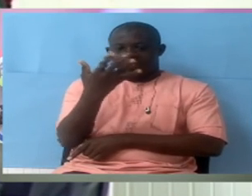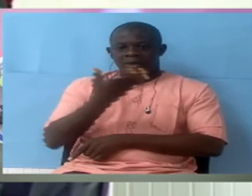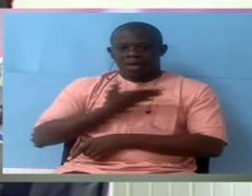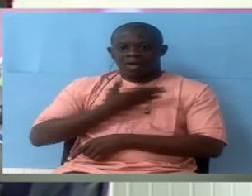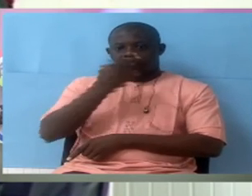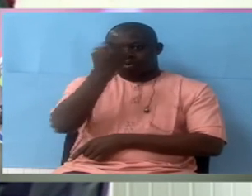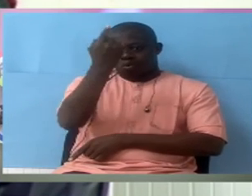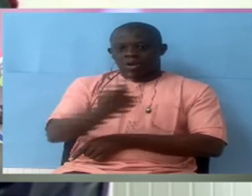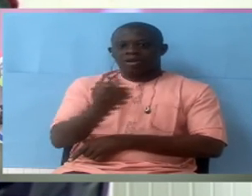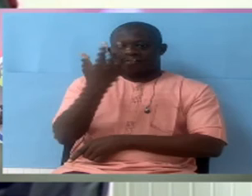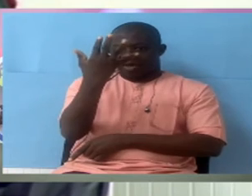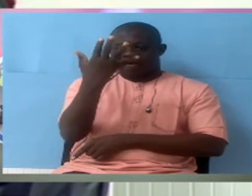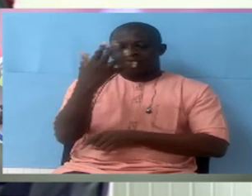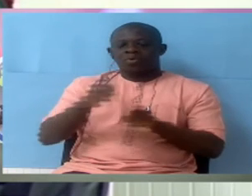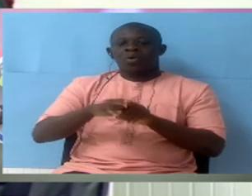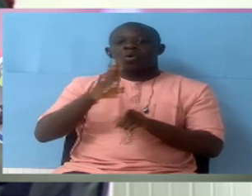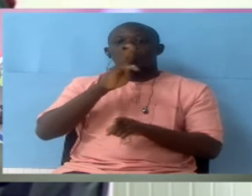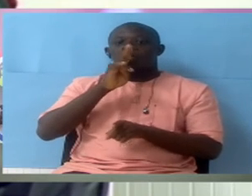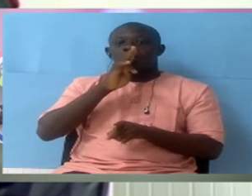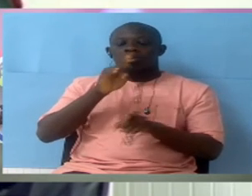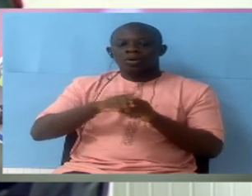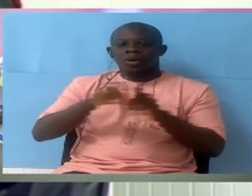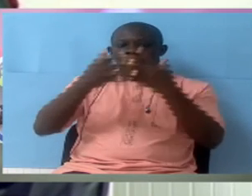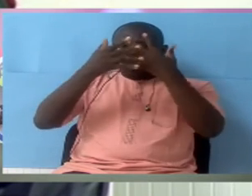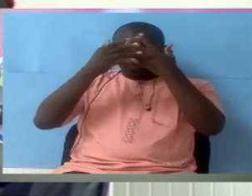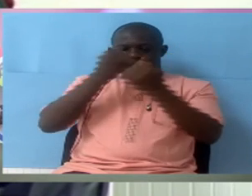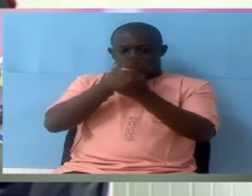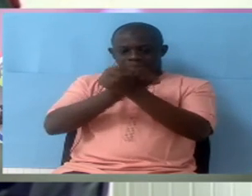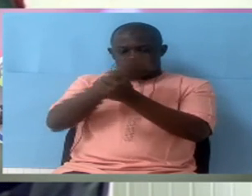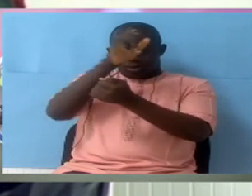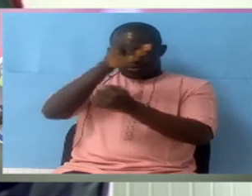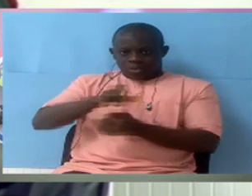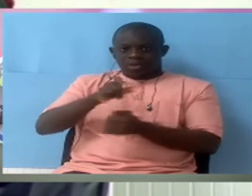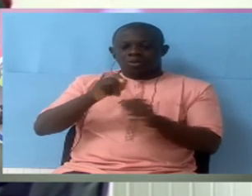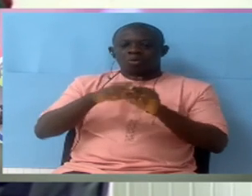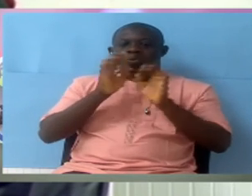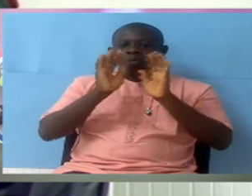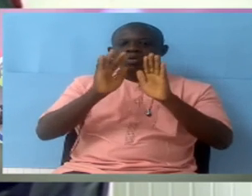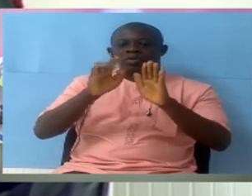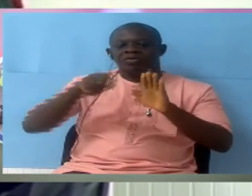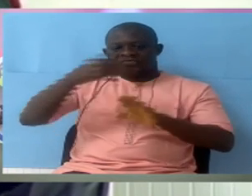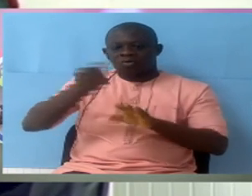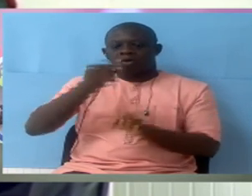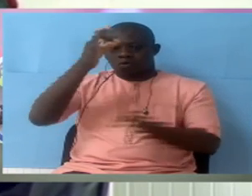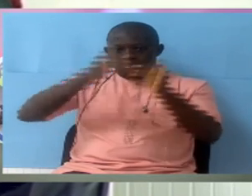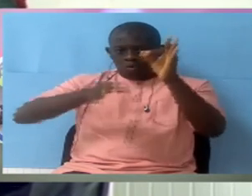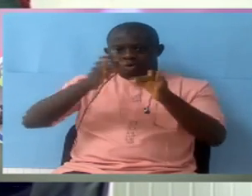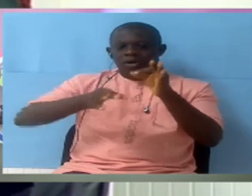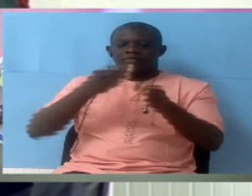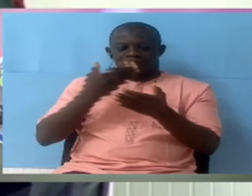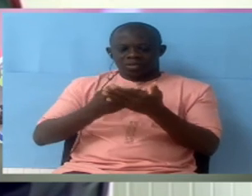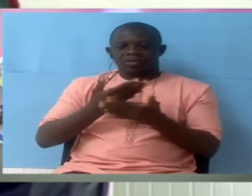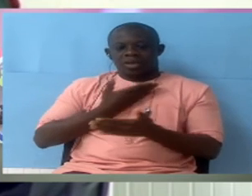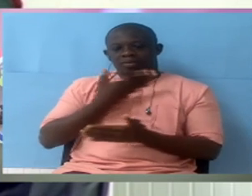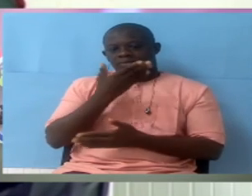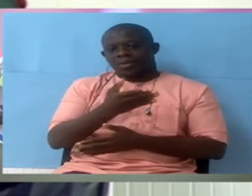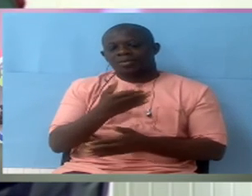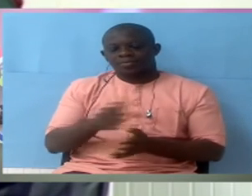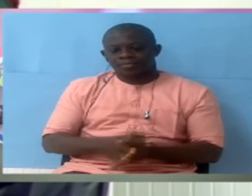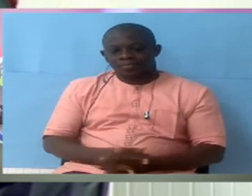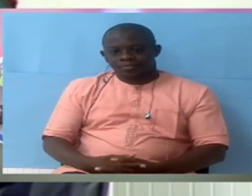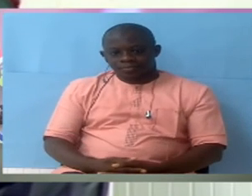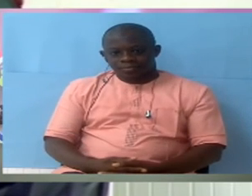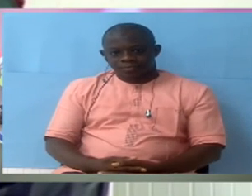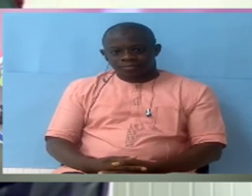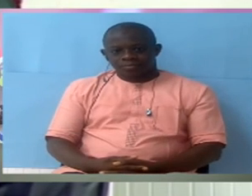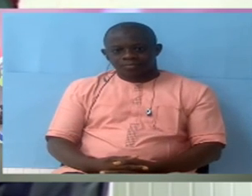five remand prisoners. Security wing. Jurom ñeneen fukki cell ak jurom mo fa nek te jurom rek ñoy ñi nga xamne